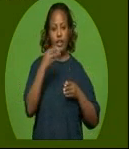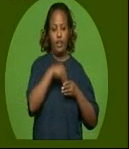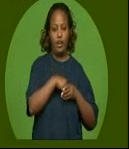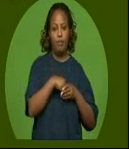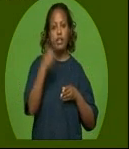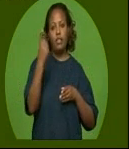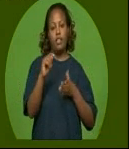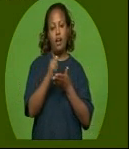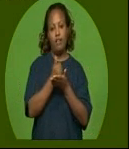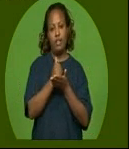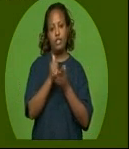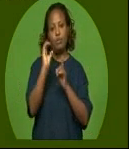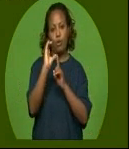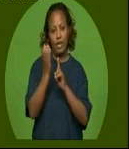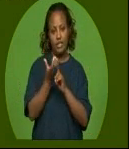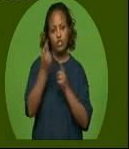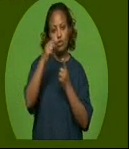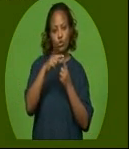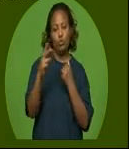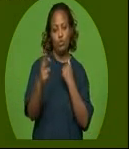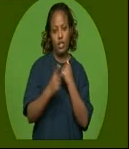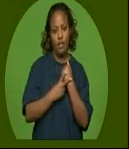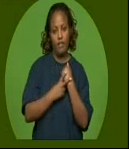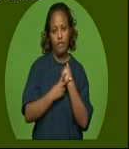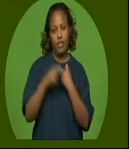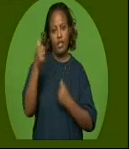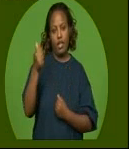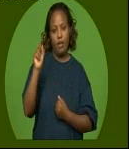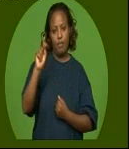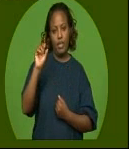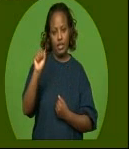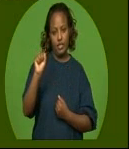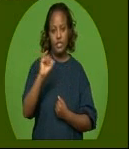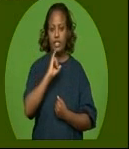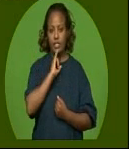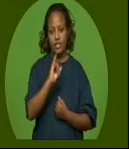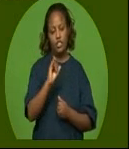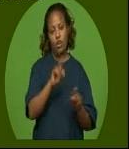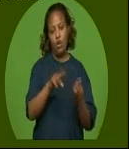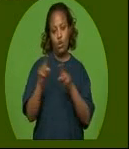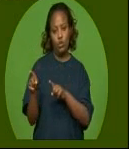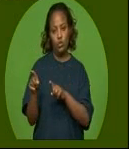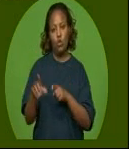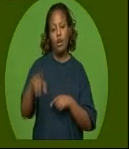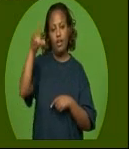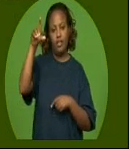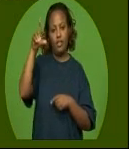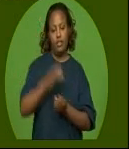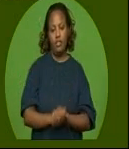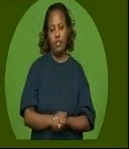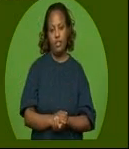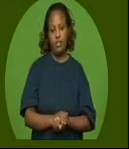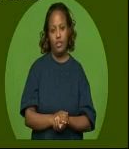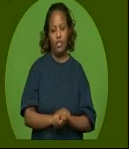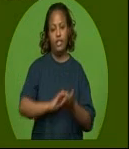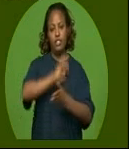of income, the average propensity to save, APS, is also high.